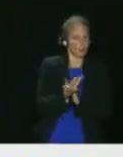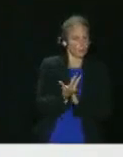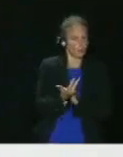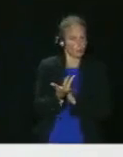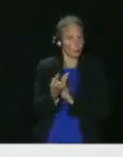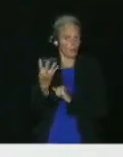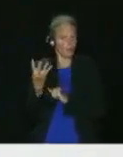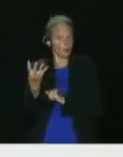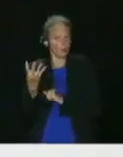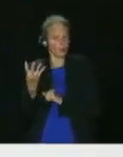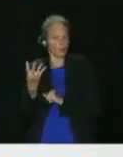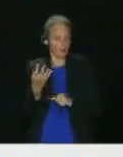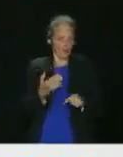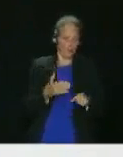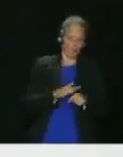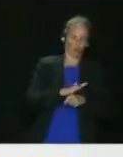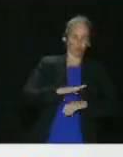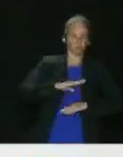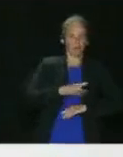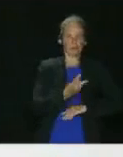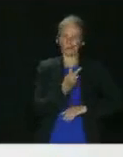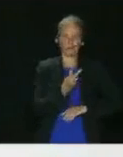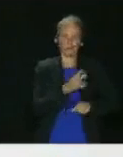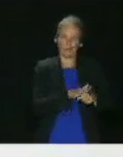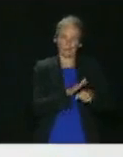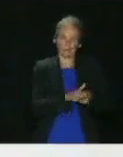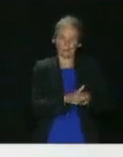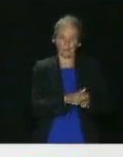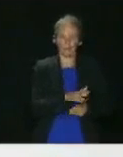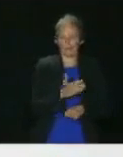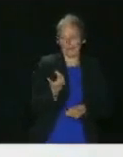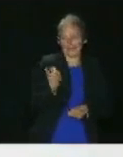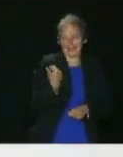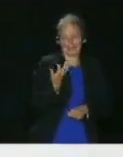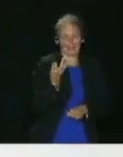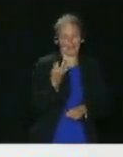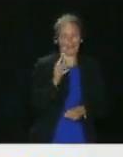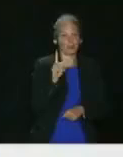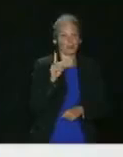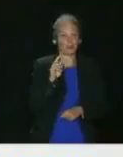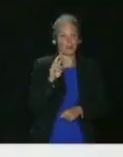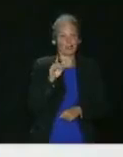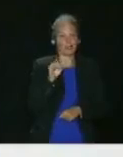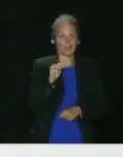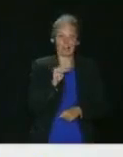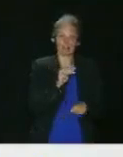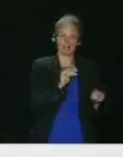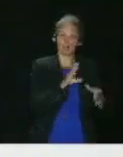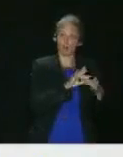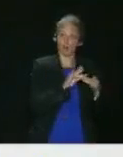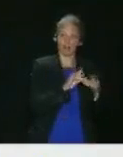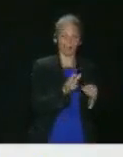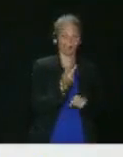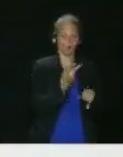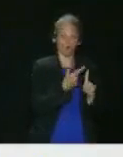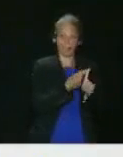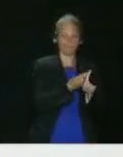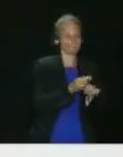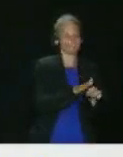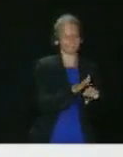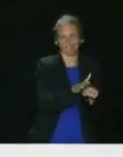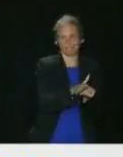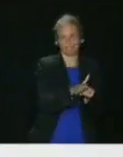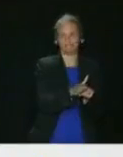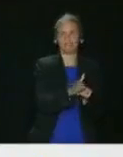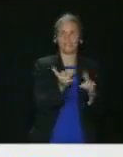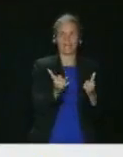doses doesn't work anymore. Dr. Tam said that last Friday. It's now up-to-date vaccination that needs to be used